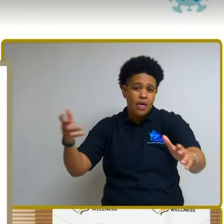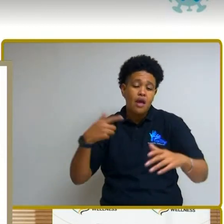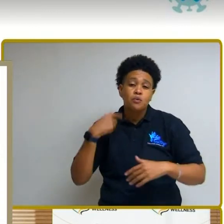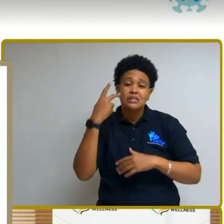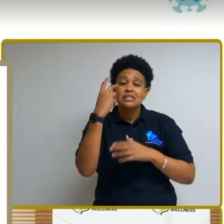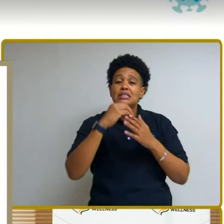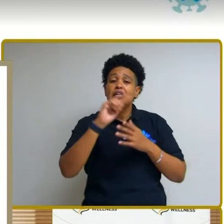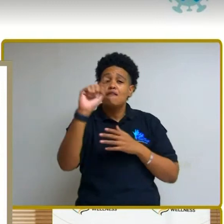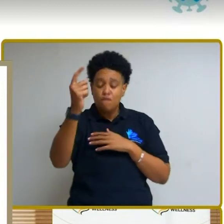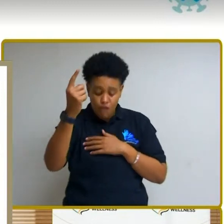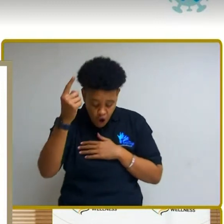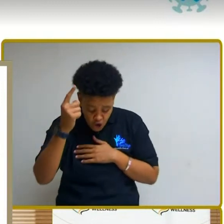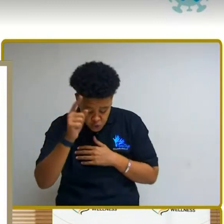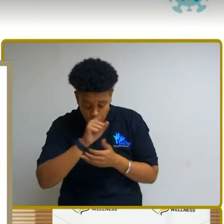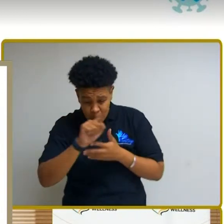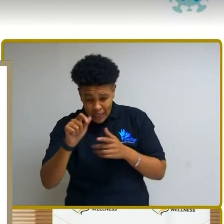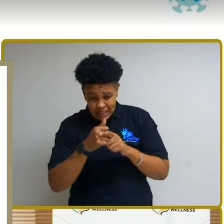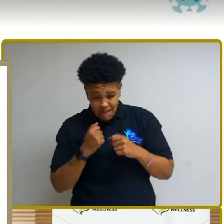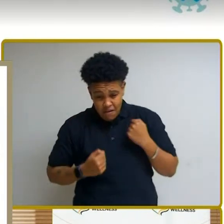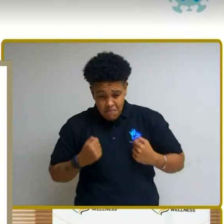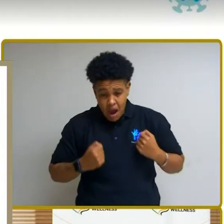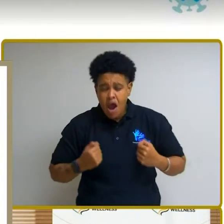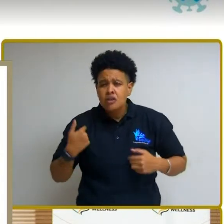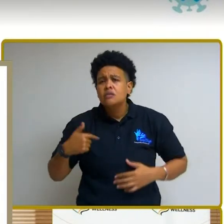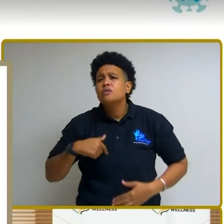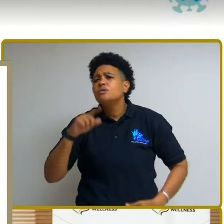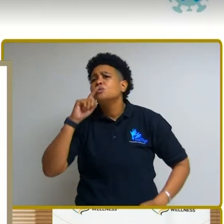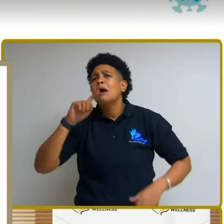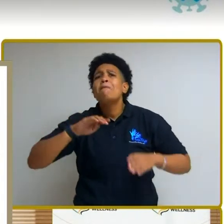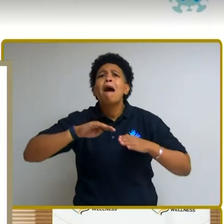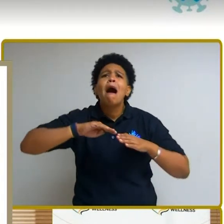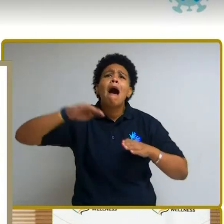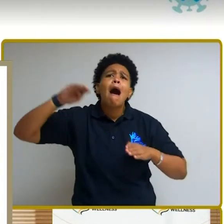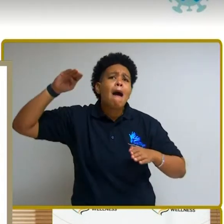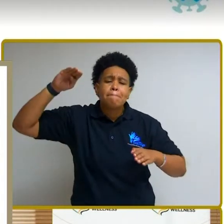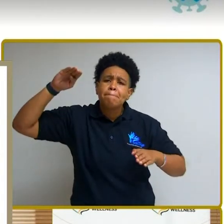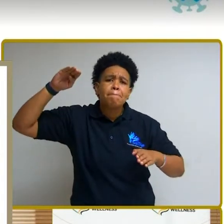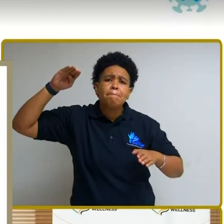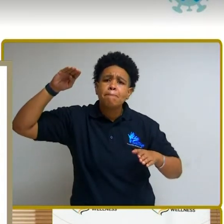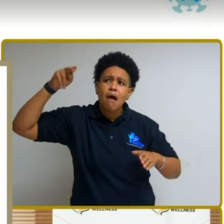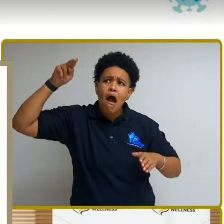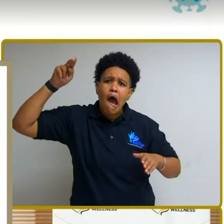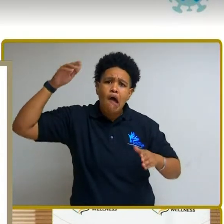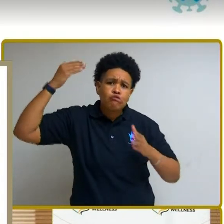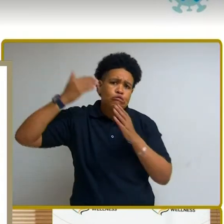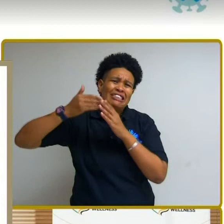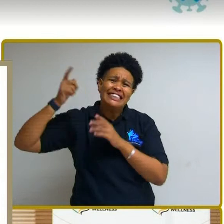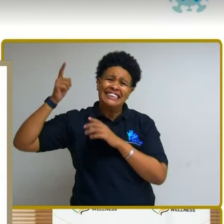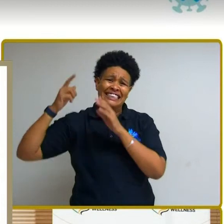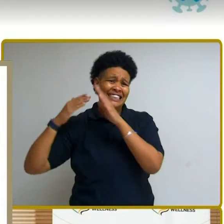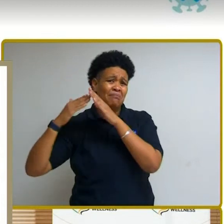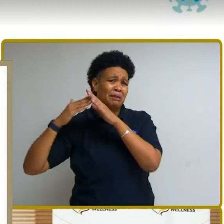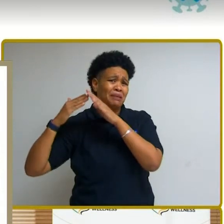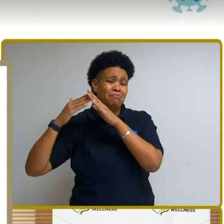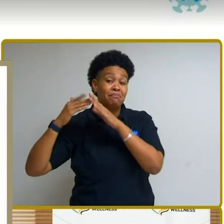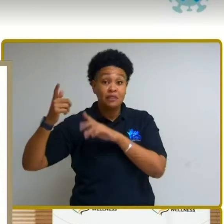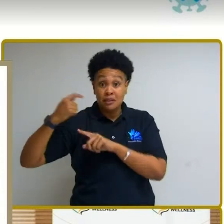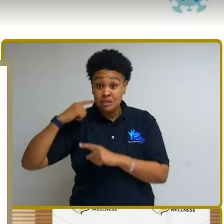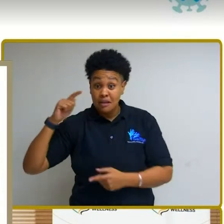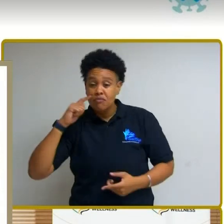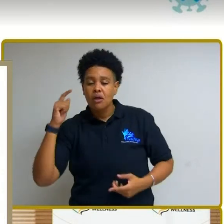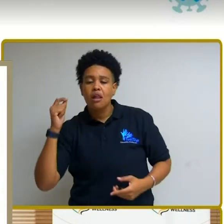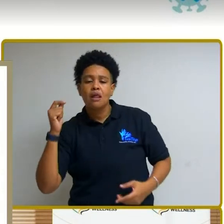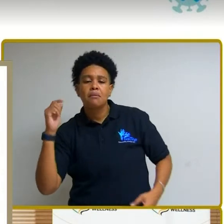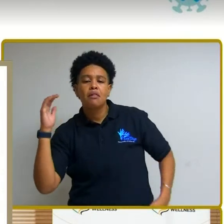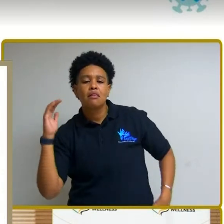in the first week of March that we would have peaked, and we have seen a gradual decline in the